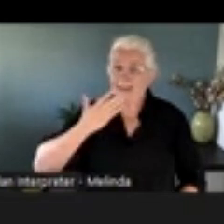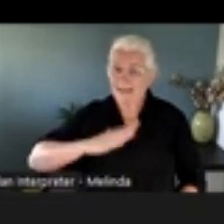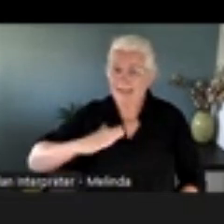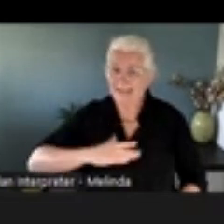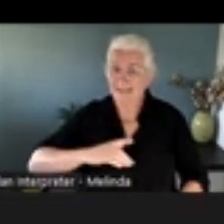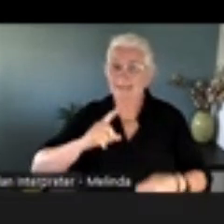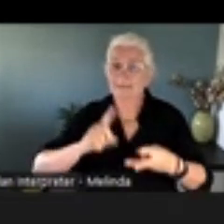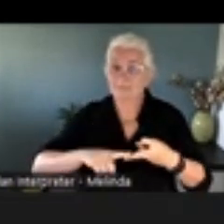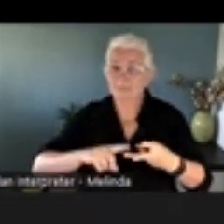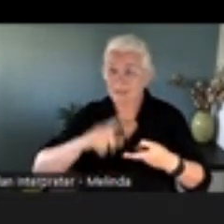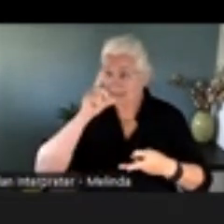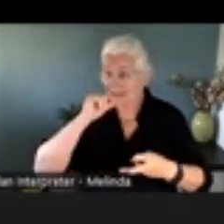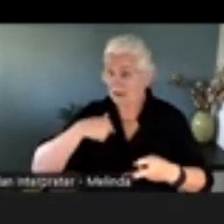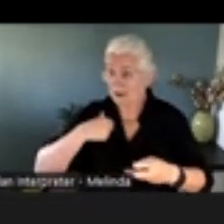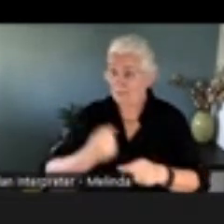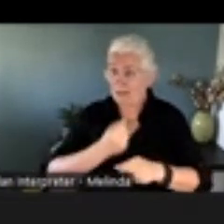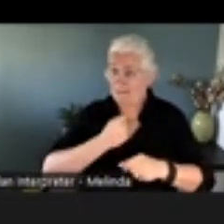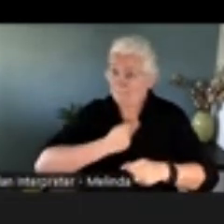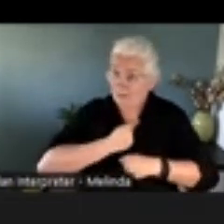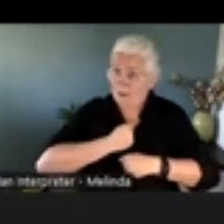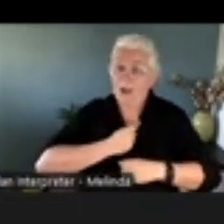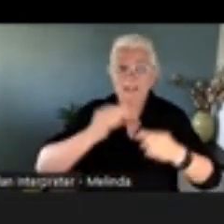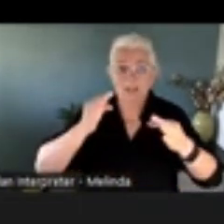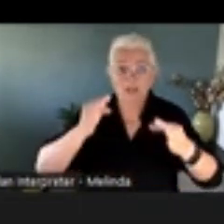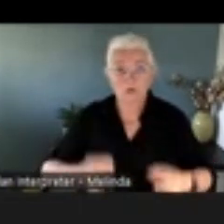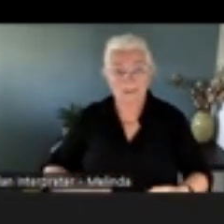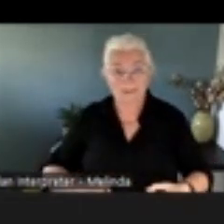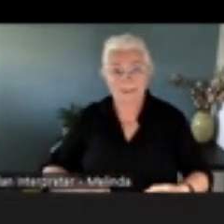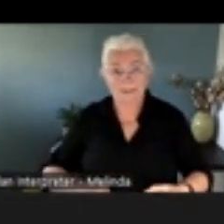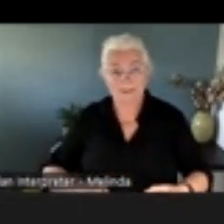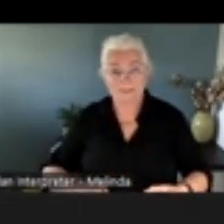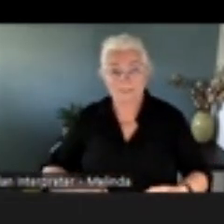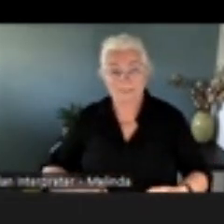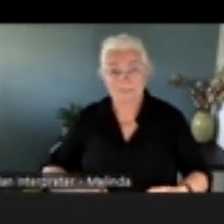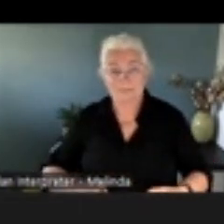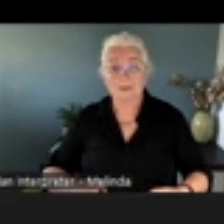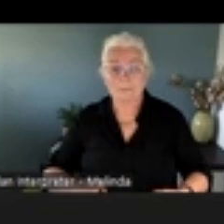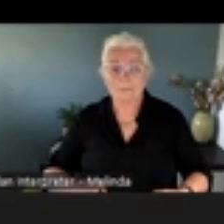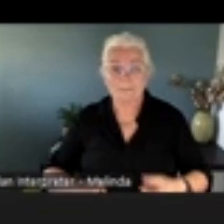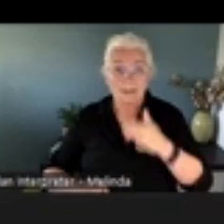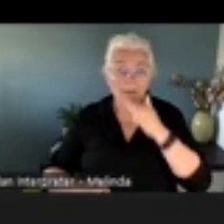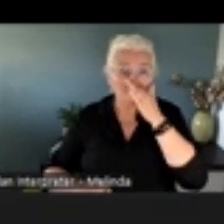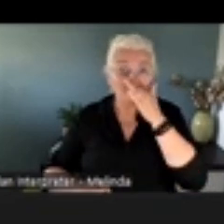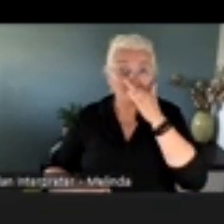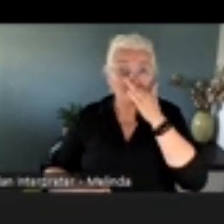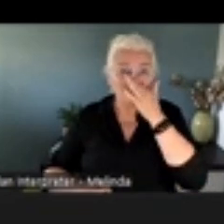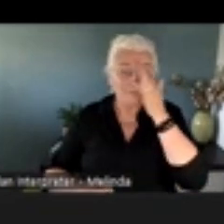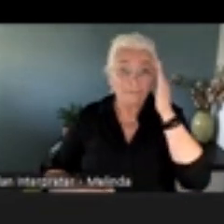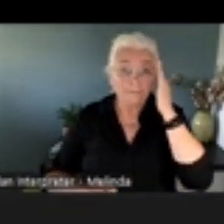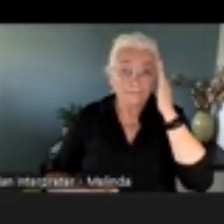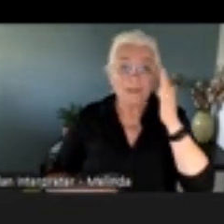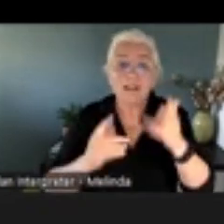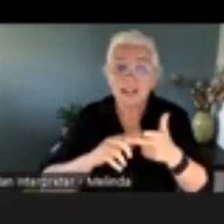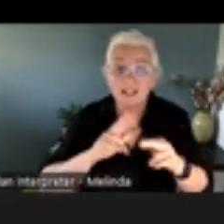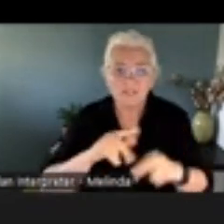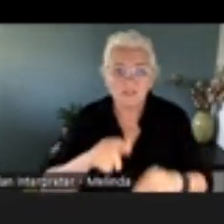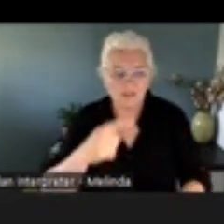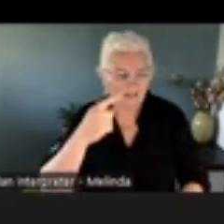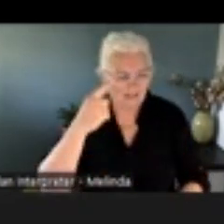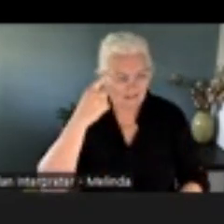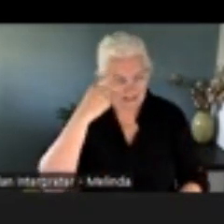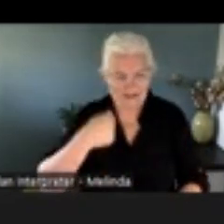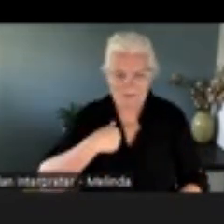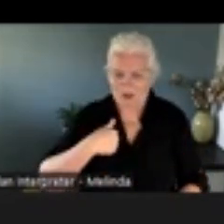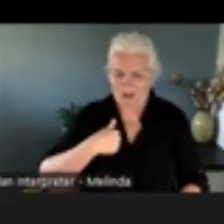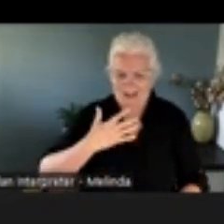I make my own choices? So where someone cannot say that a need is being met or the right is being